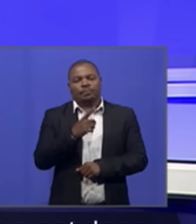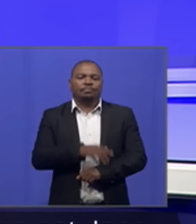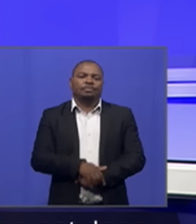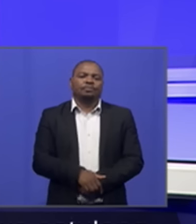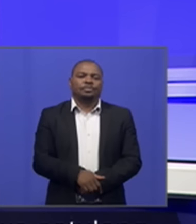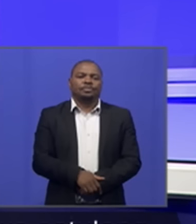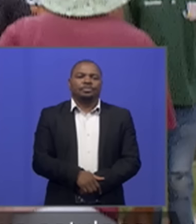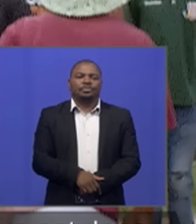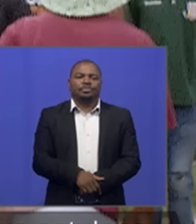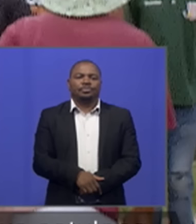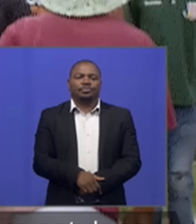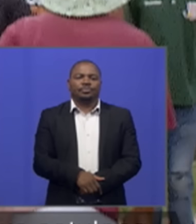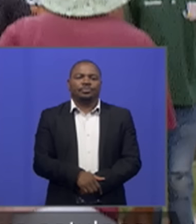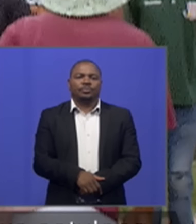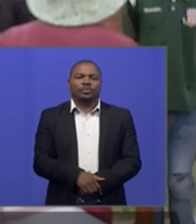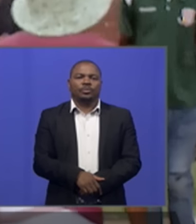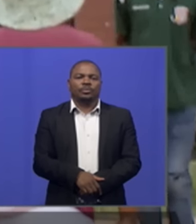2021.